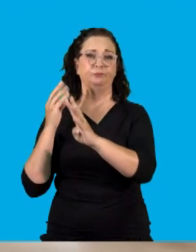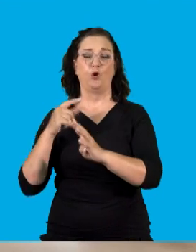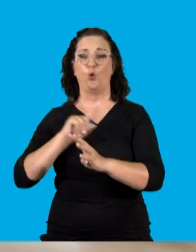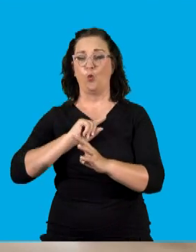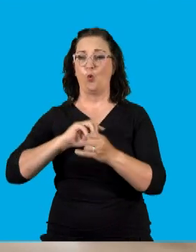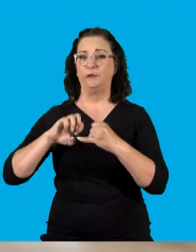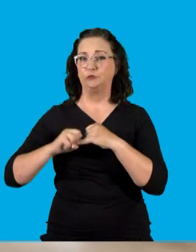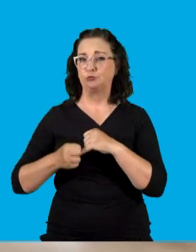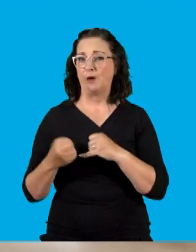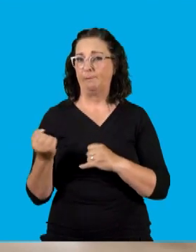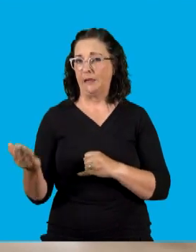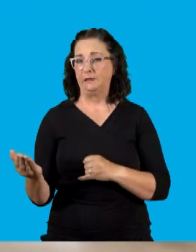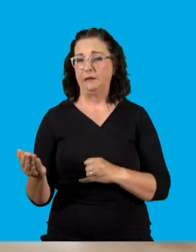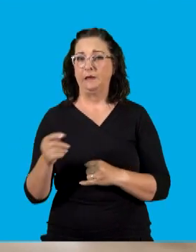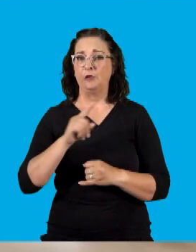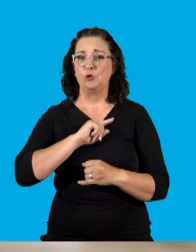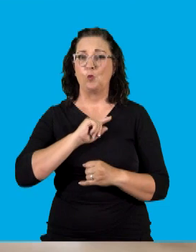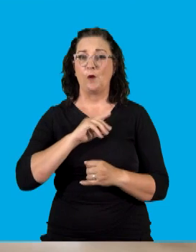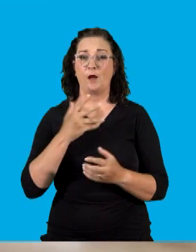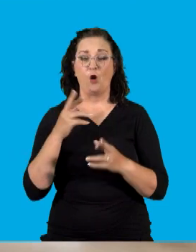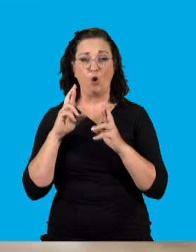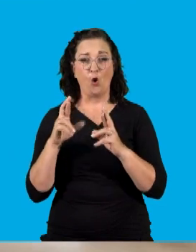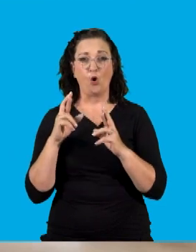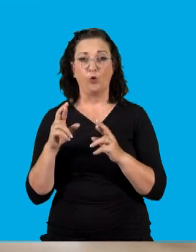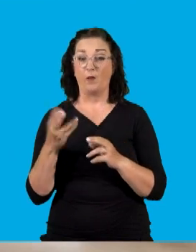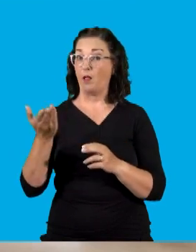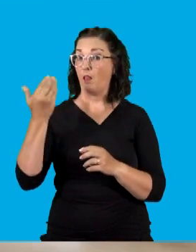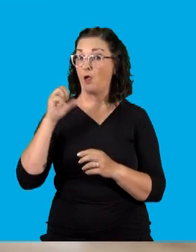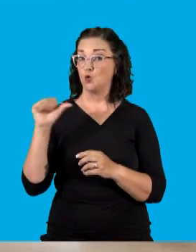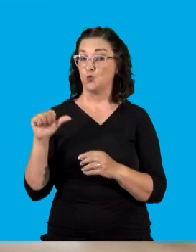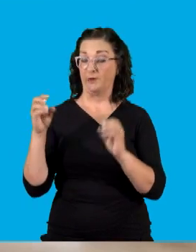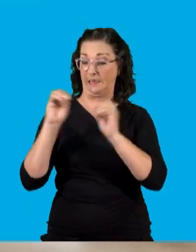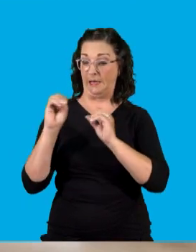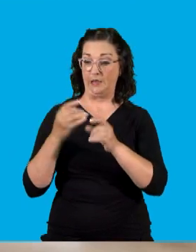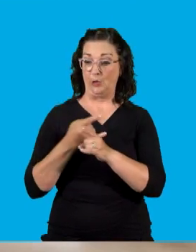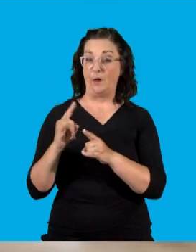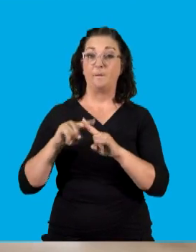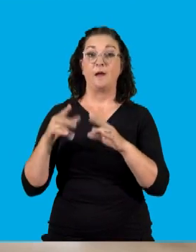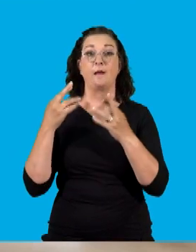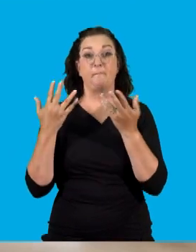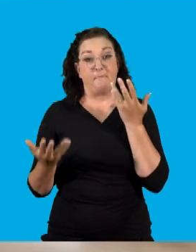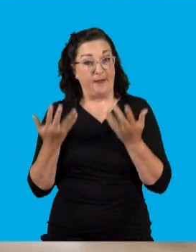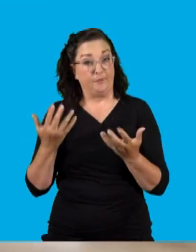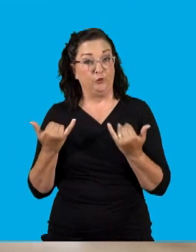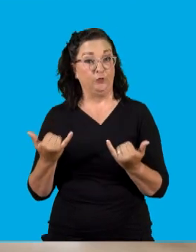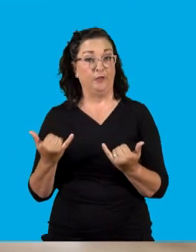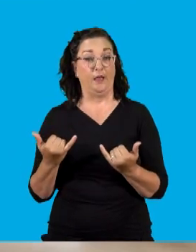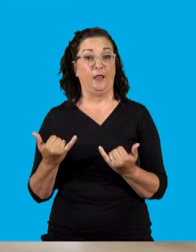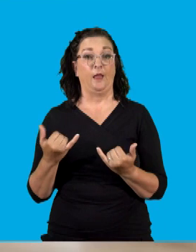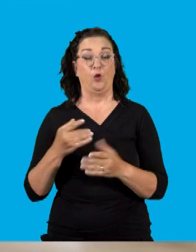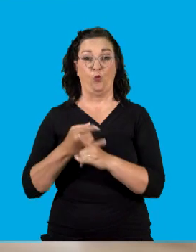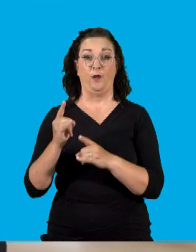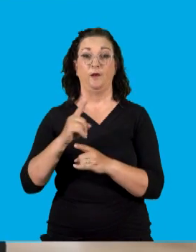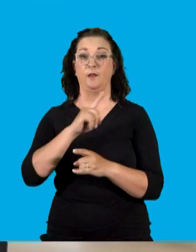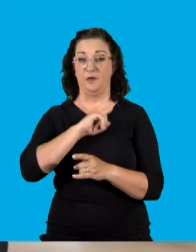To bet, because they have that hope that if I bet today, I'm going to win. I did not win last week, but maybe today is my breakthrough. Then they do what? They